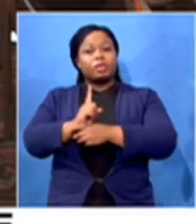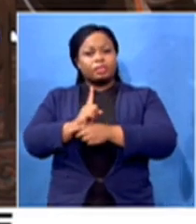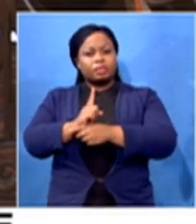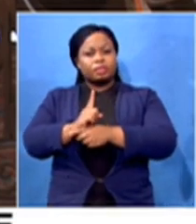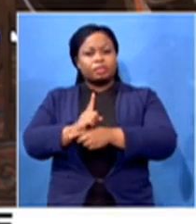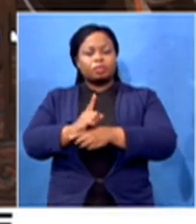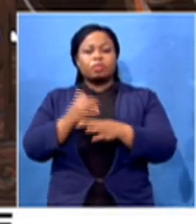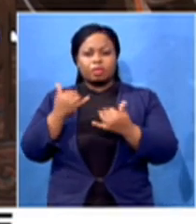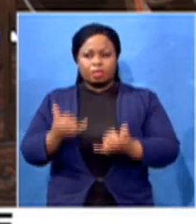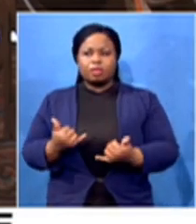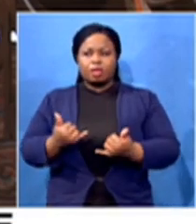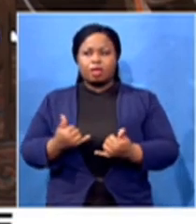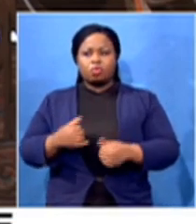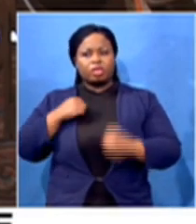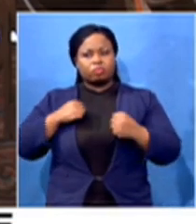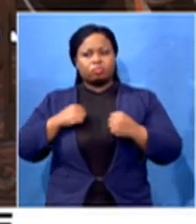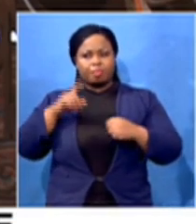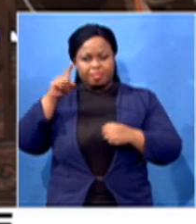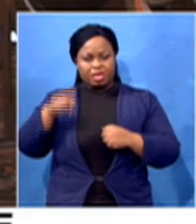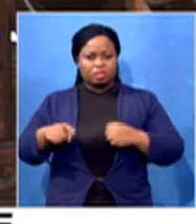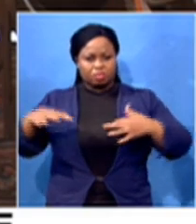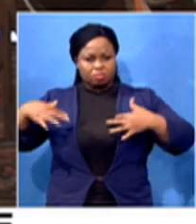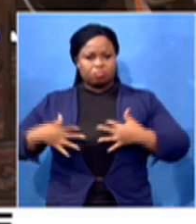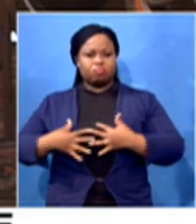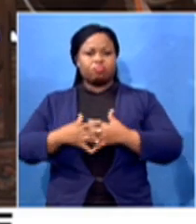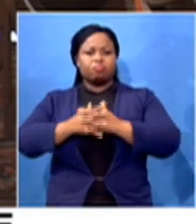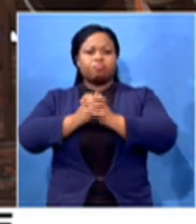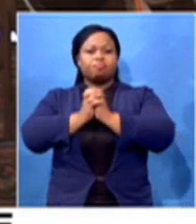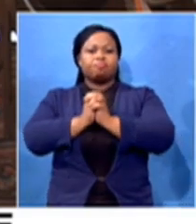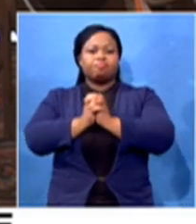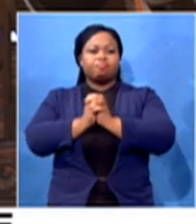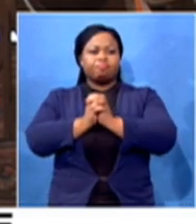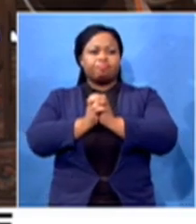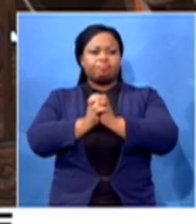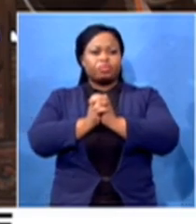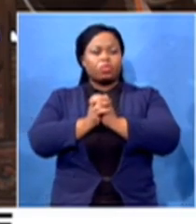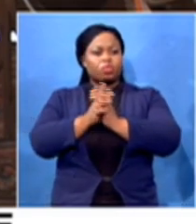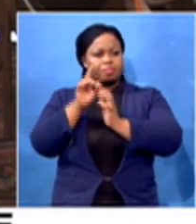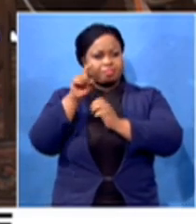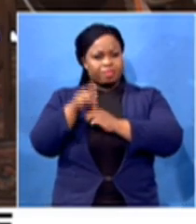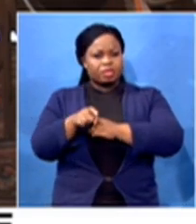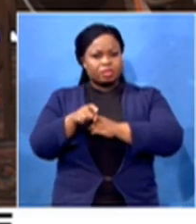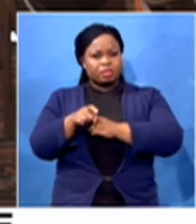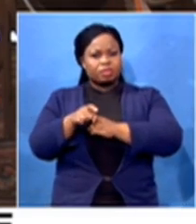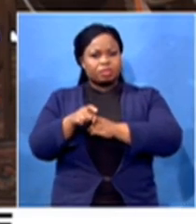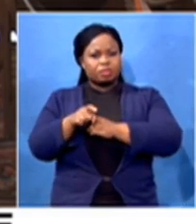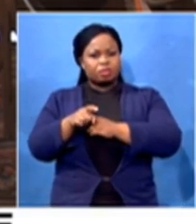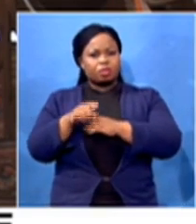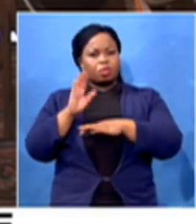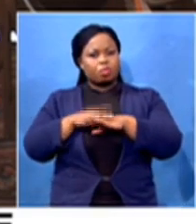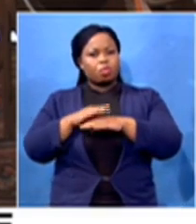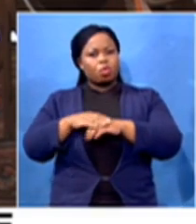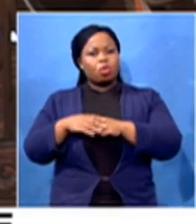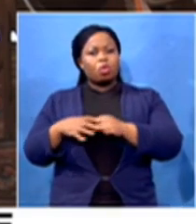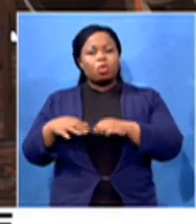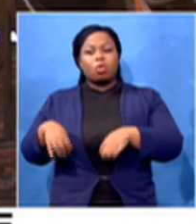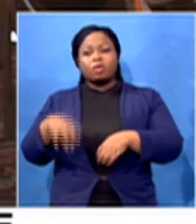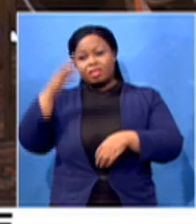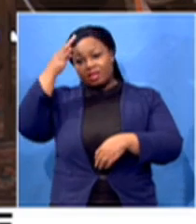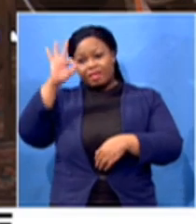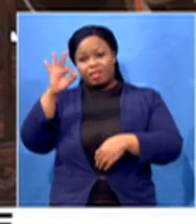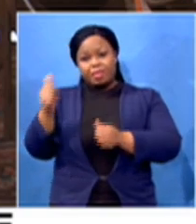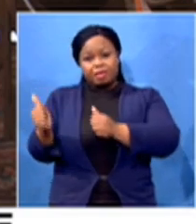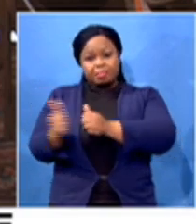stabilize, let's come together and seek to stabilize Lesotho's coalition governments, which have